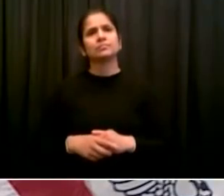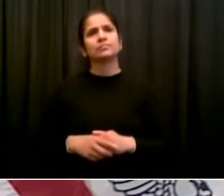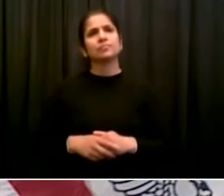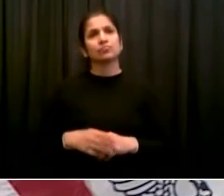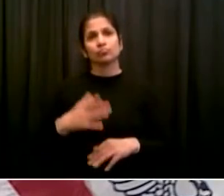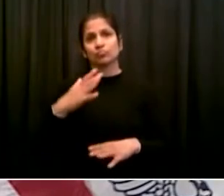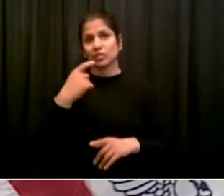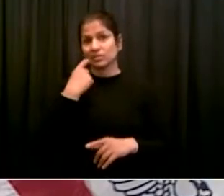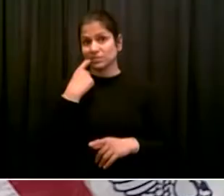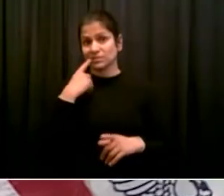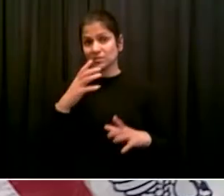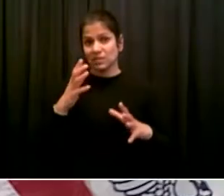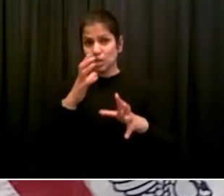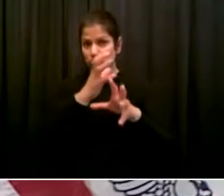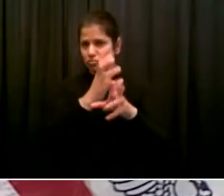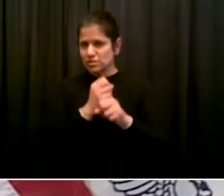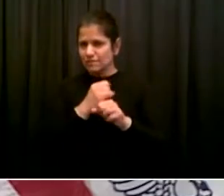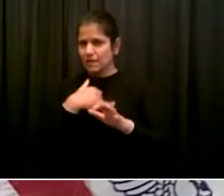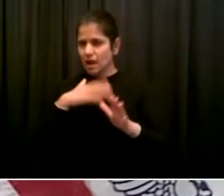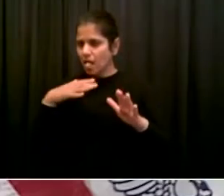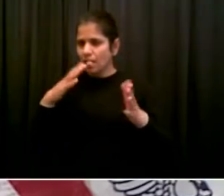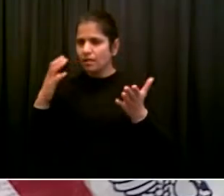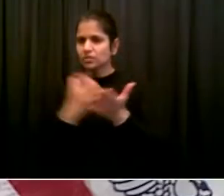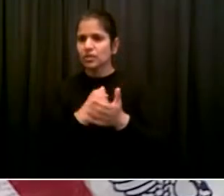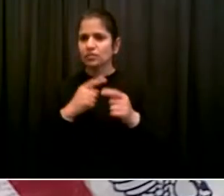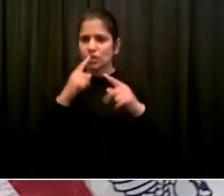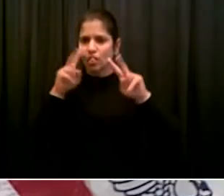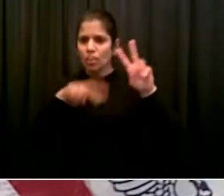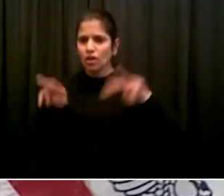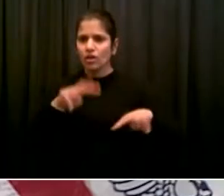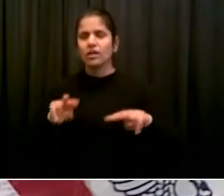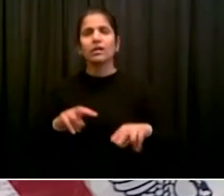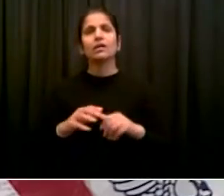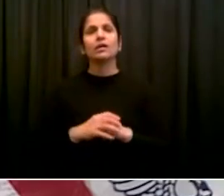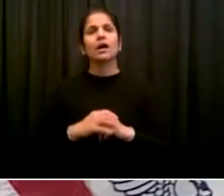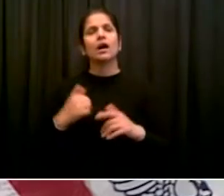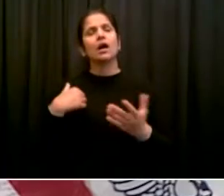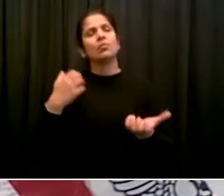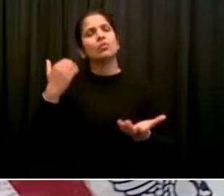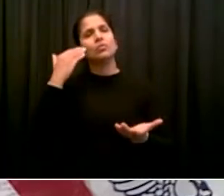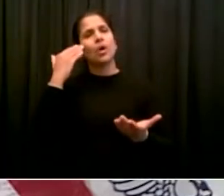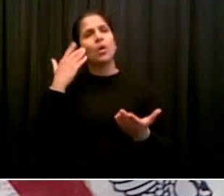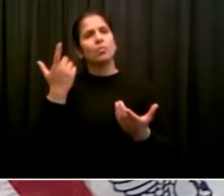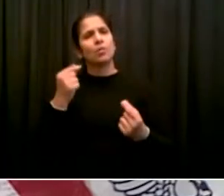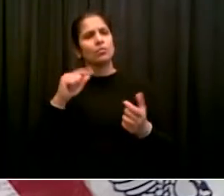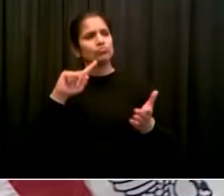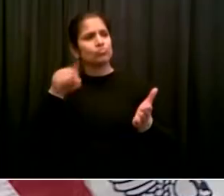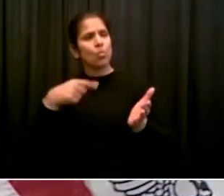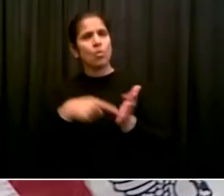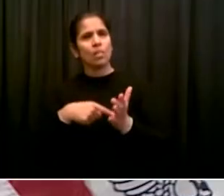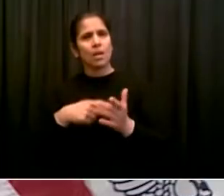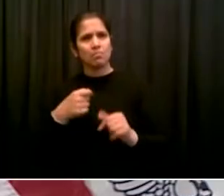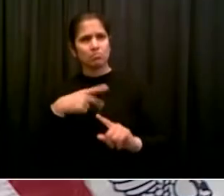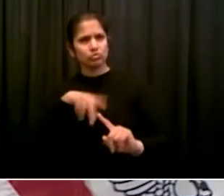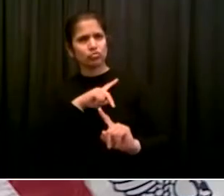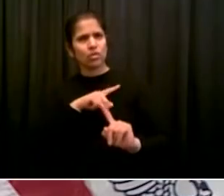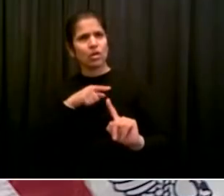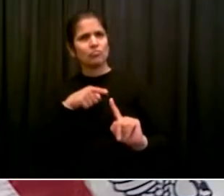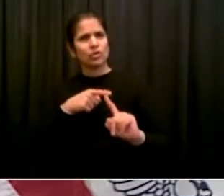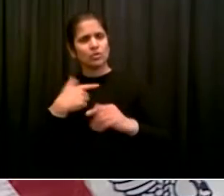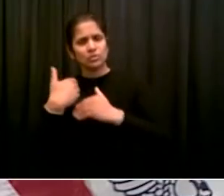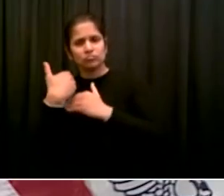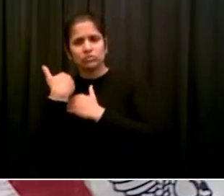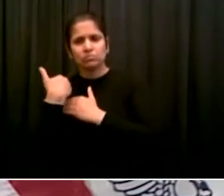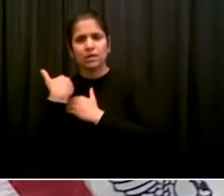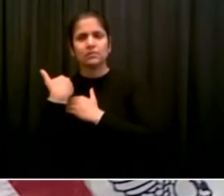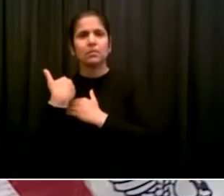a chance to look at it thoroughly, but I'd like to know, what role does personal accountability and responsibility play in this